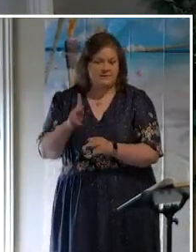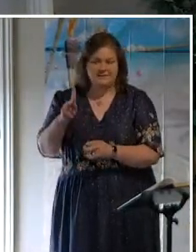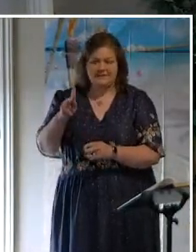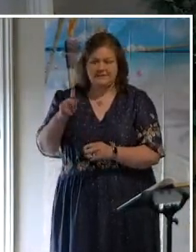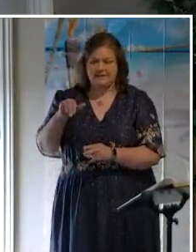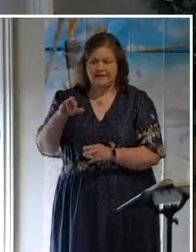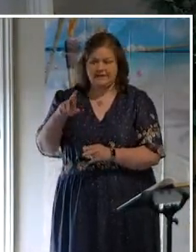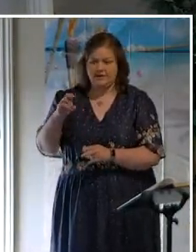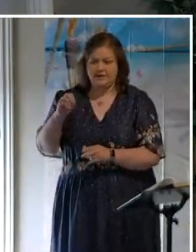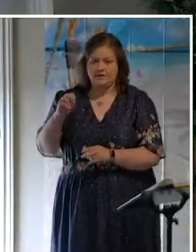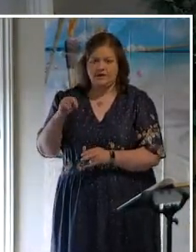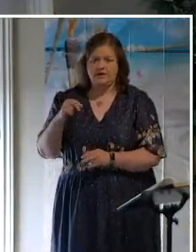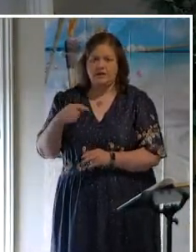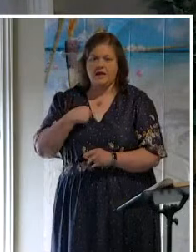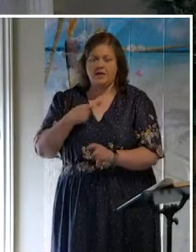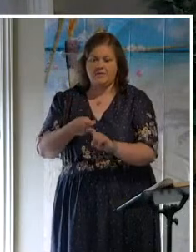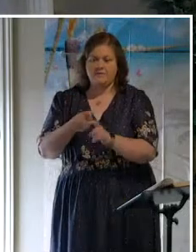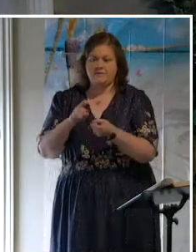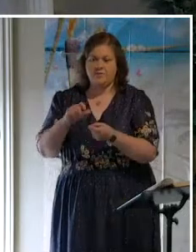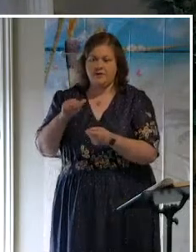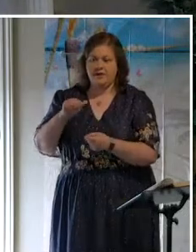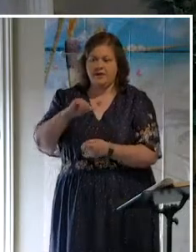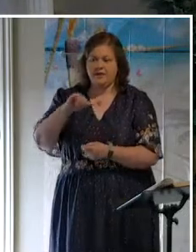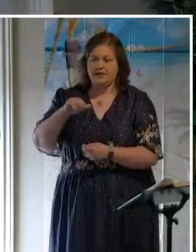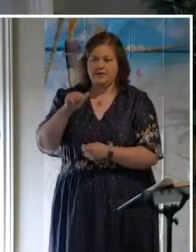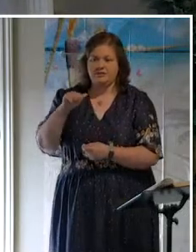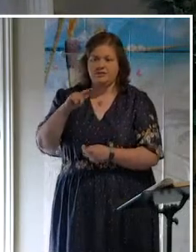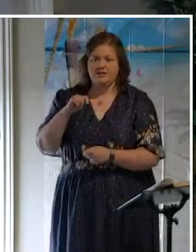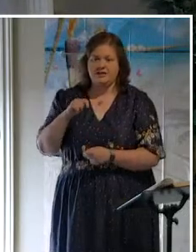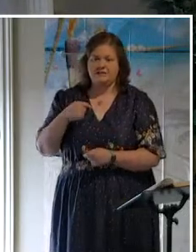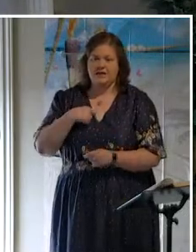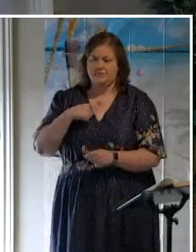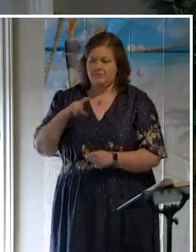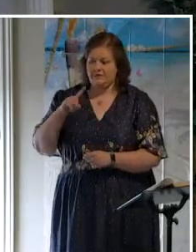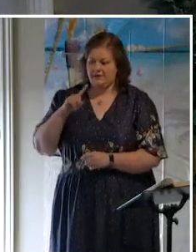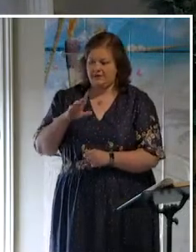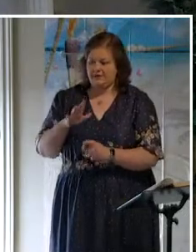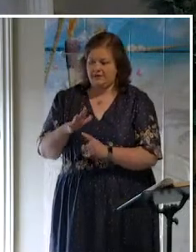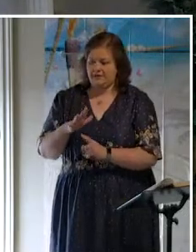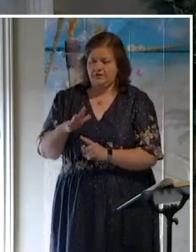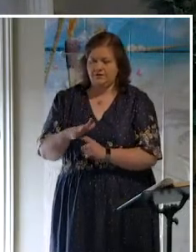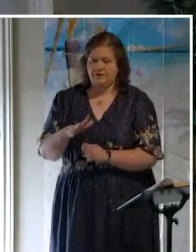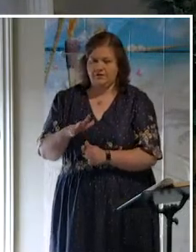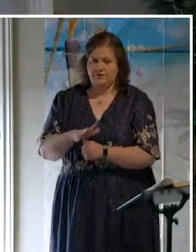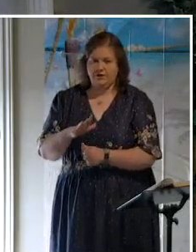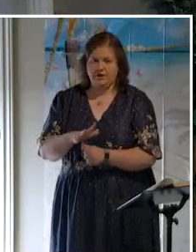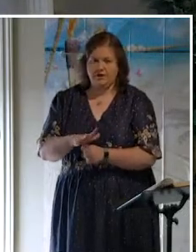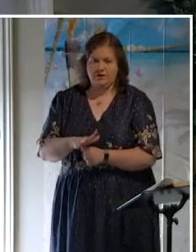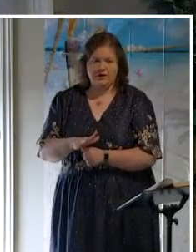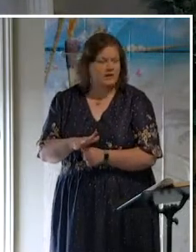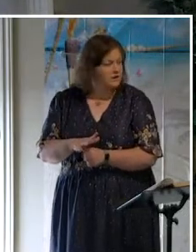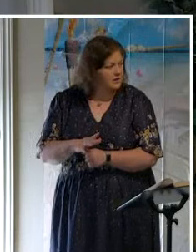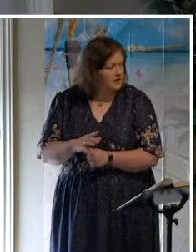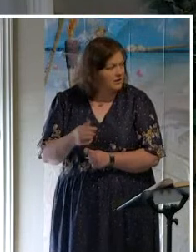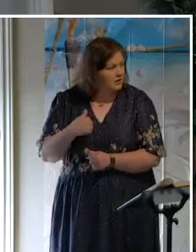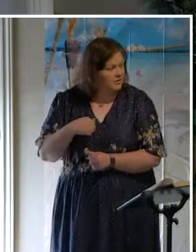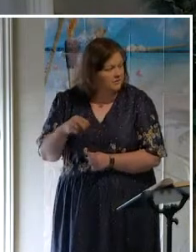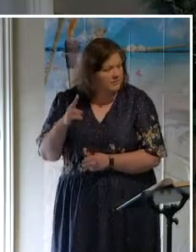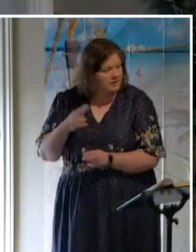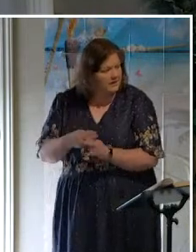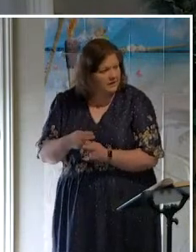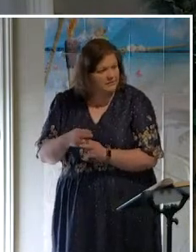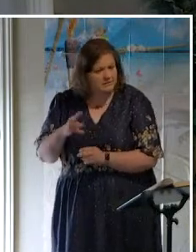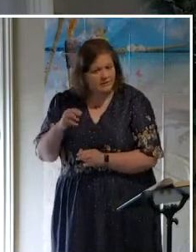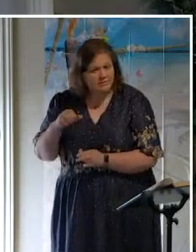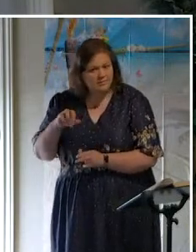From Ajax, Ontario. I will be a senior this year and will graduate with a Bachelor of Theology degree. Hello, my name is Marcus Seeley and I'm